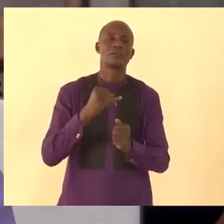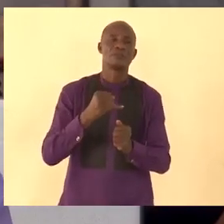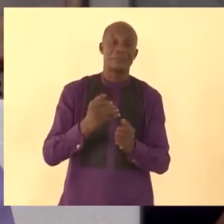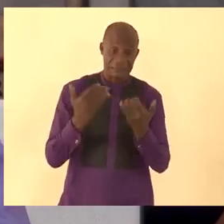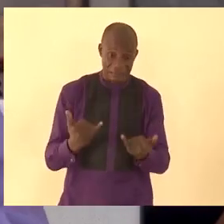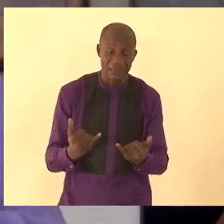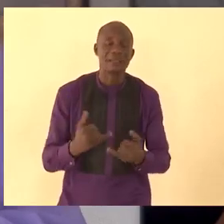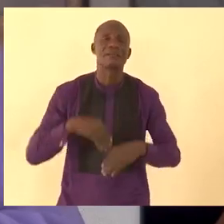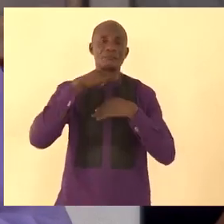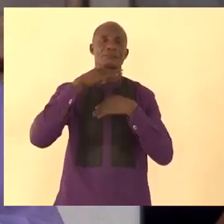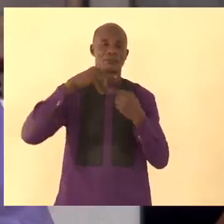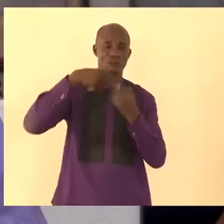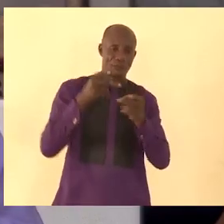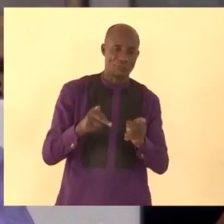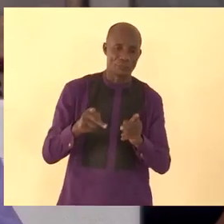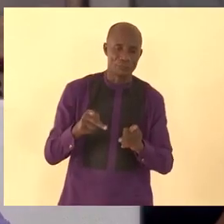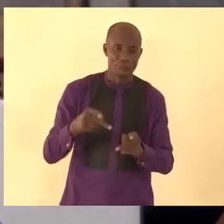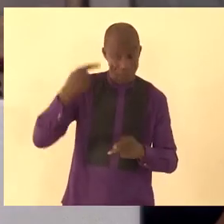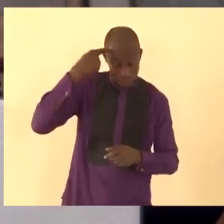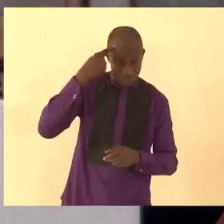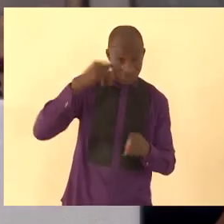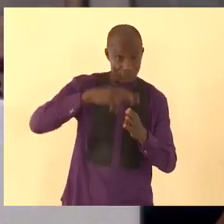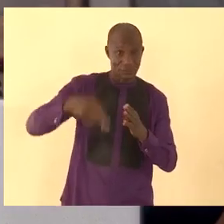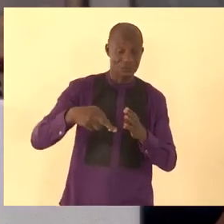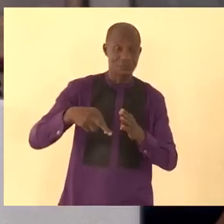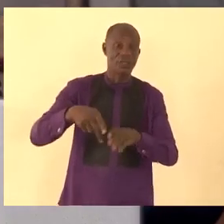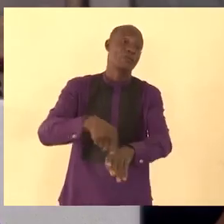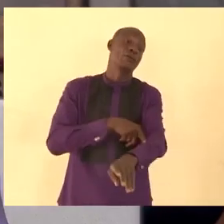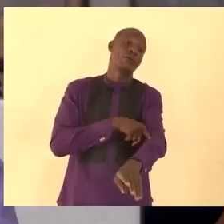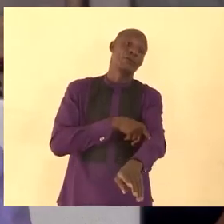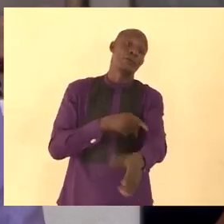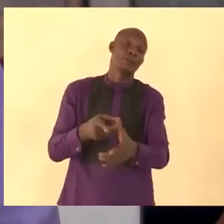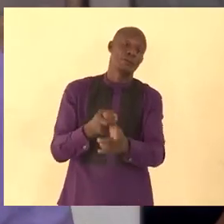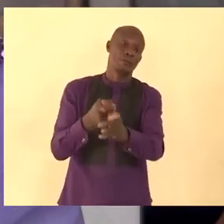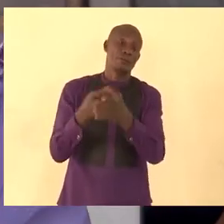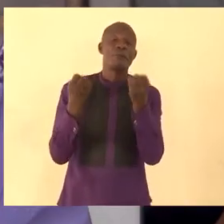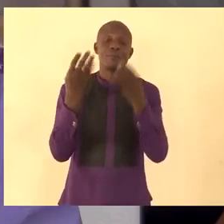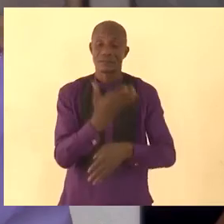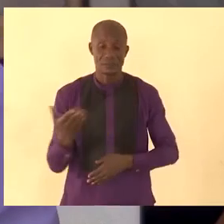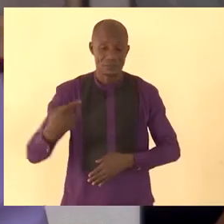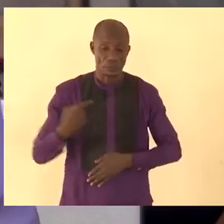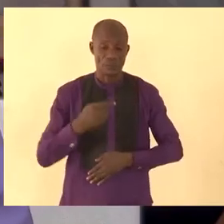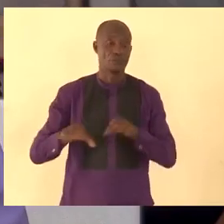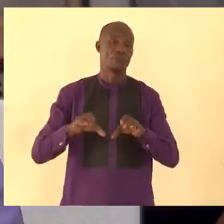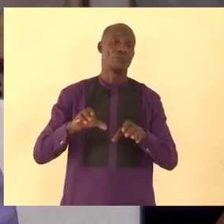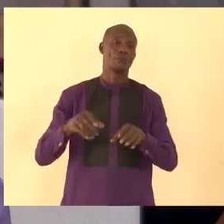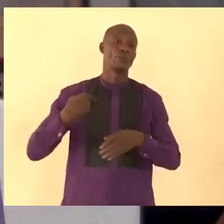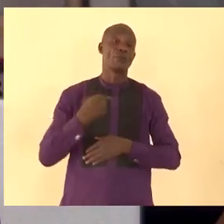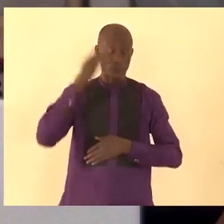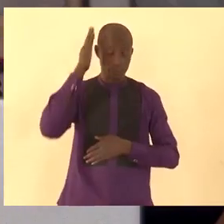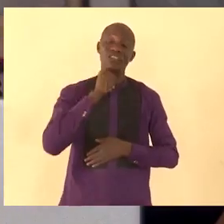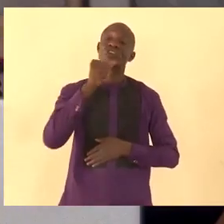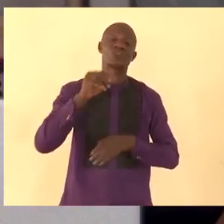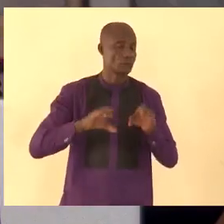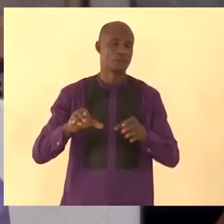gratification. Because when people think of the consequences on the long run, many things we do, we will not